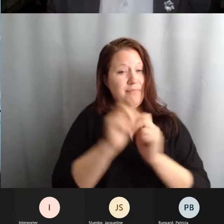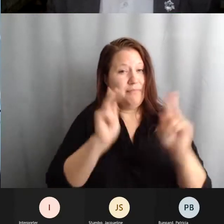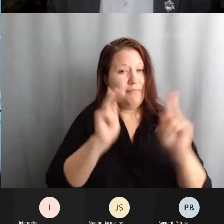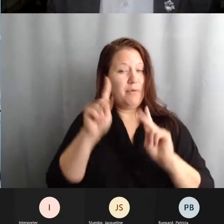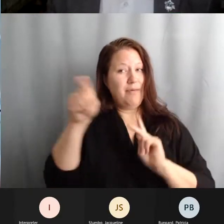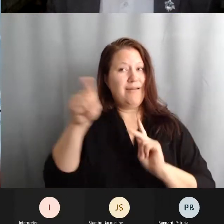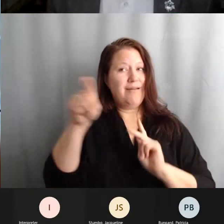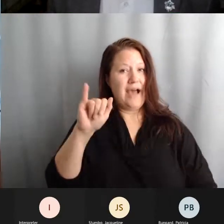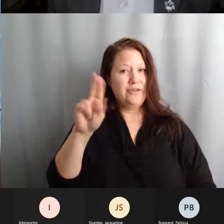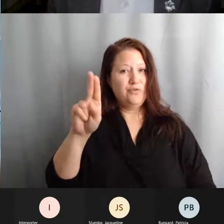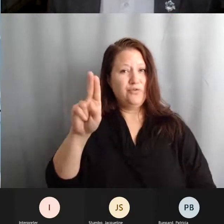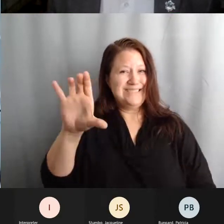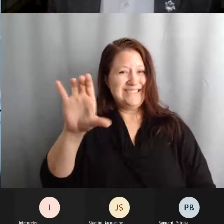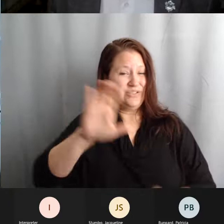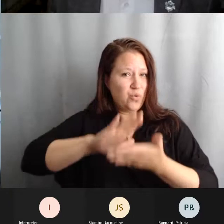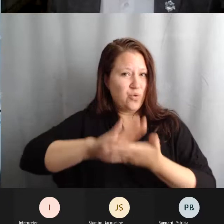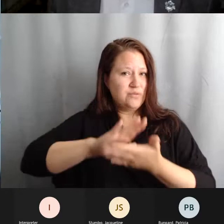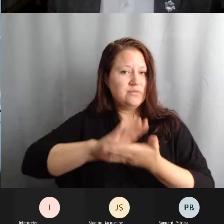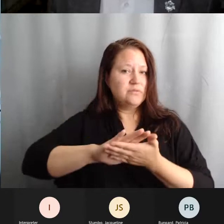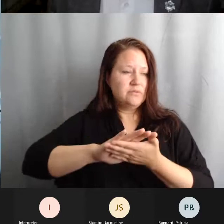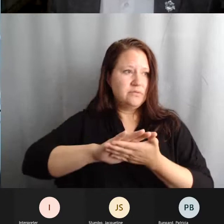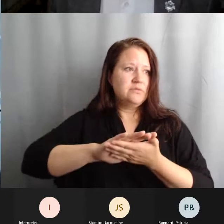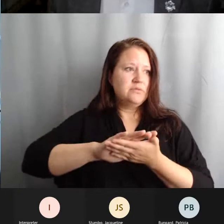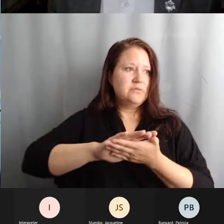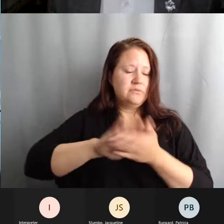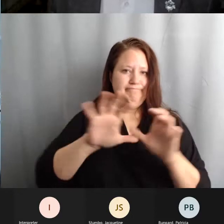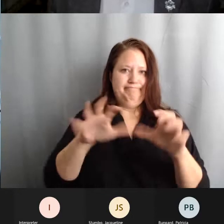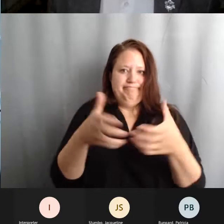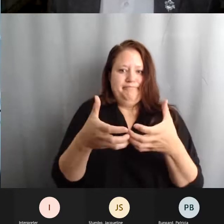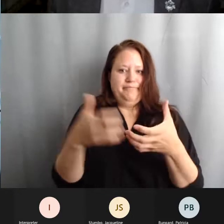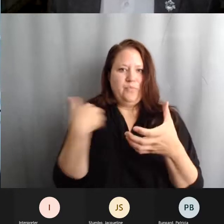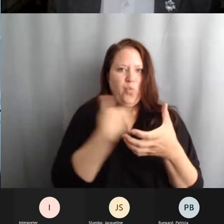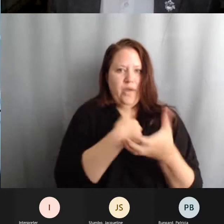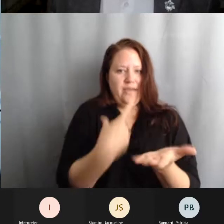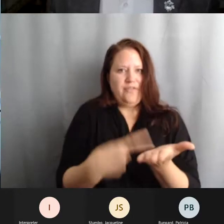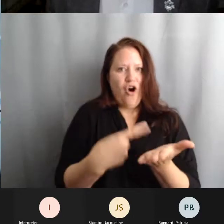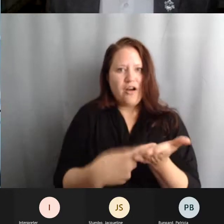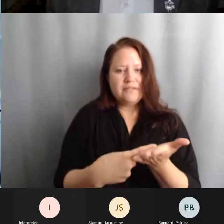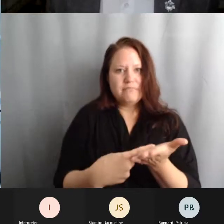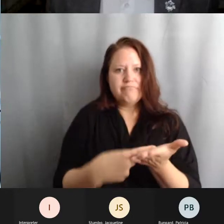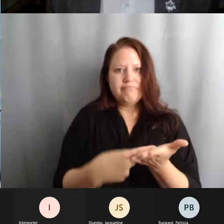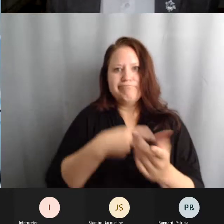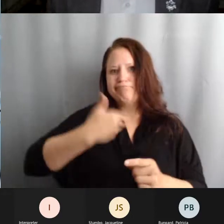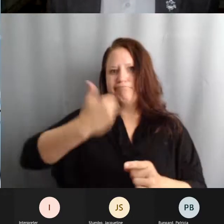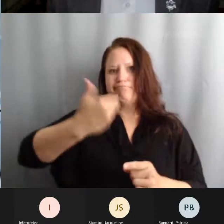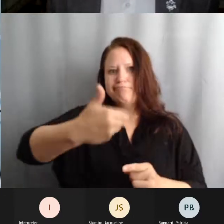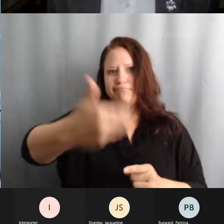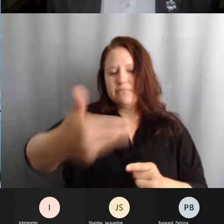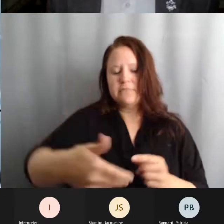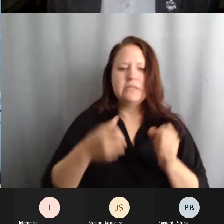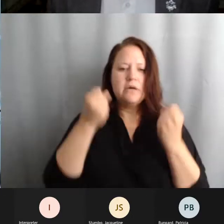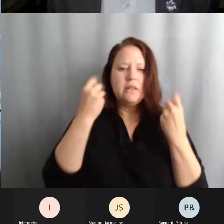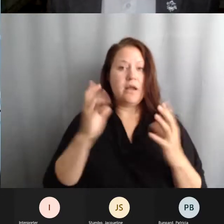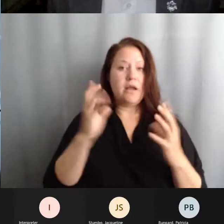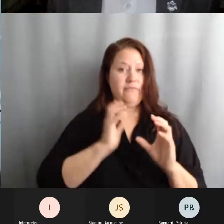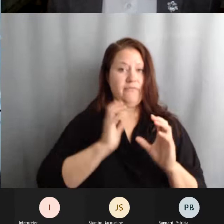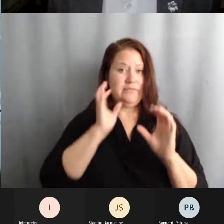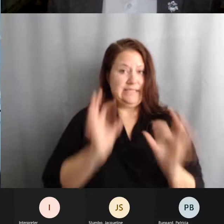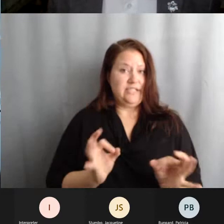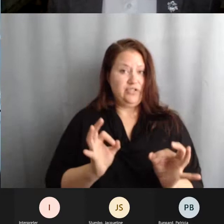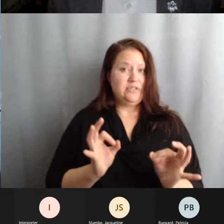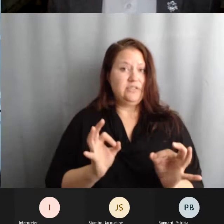bit. And particularly there's a core of us that meet and talk on a regular basis. So a lot of our decision making